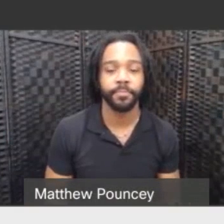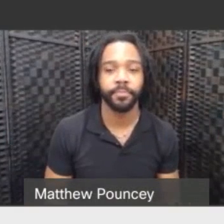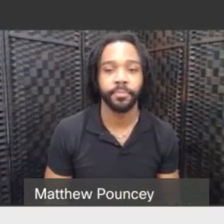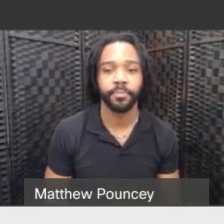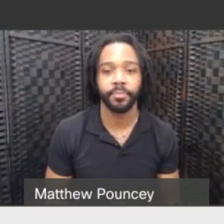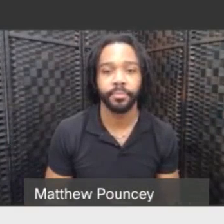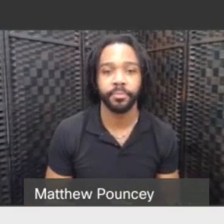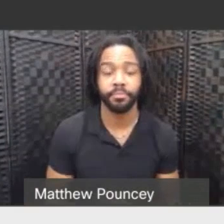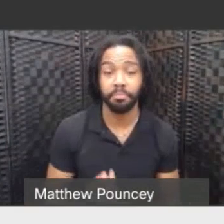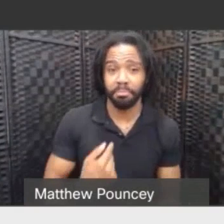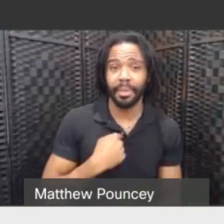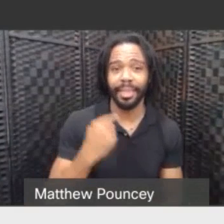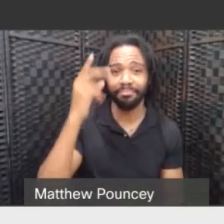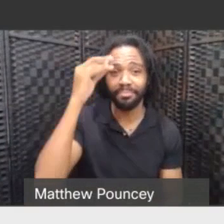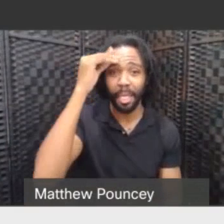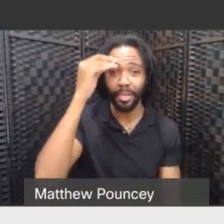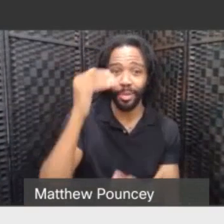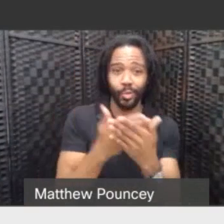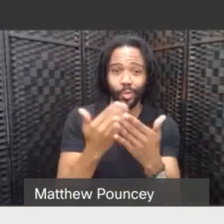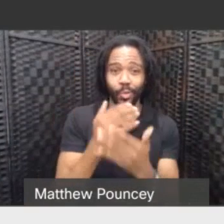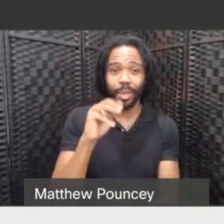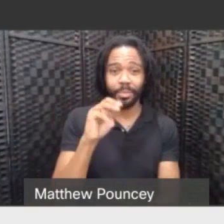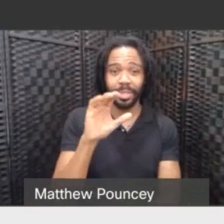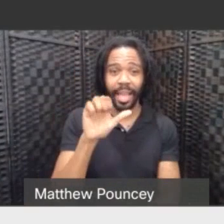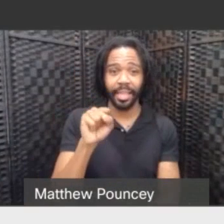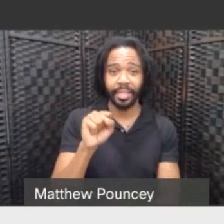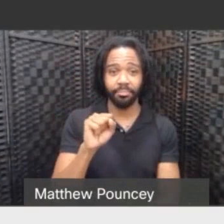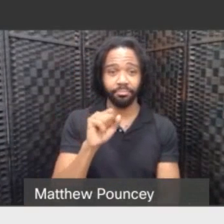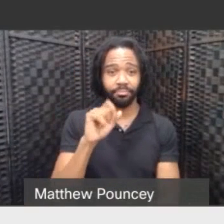I kind of thought the new MCIS was more attractive.